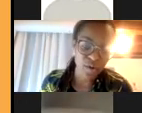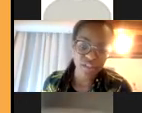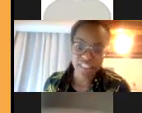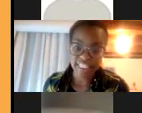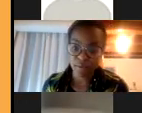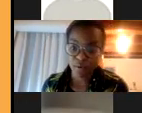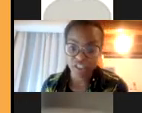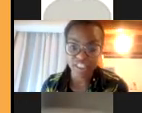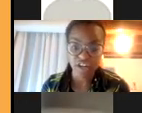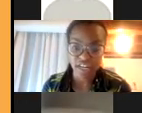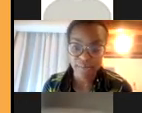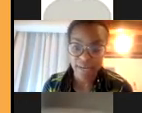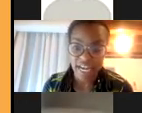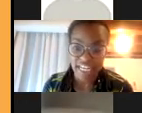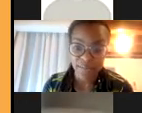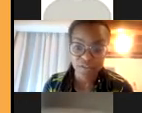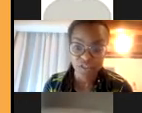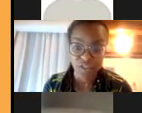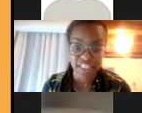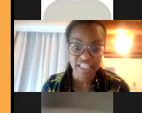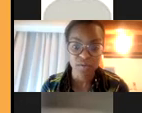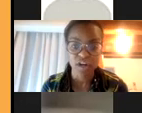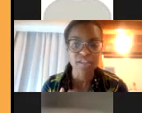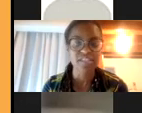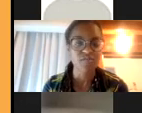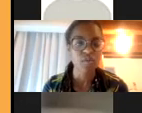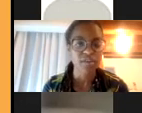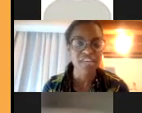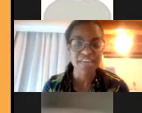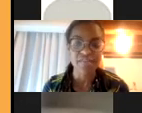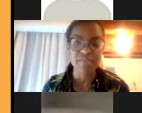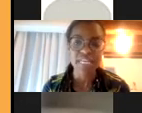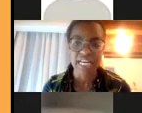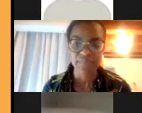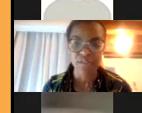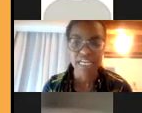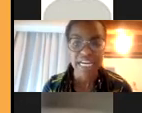their newborns are disproportionately targeted by hospitals for drug tests, regardless of whether they